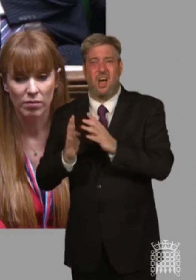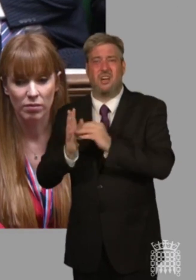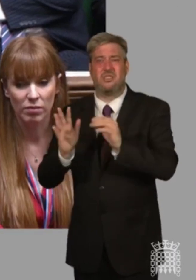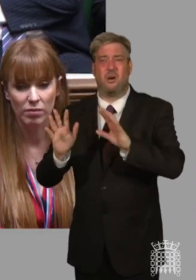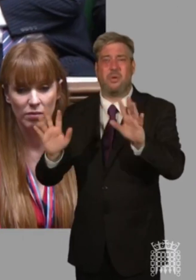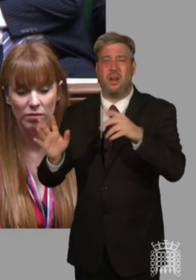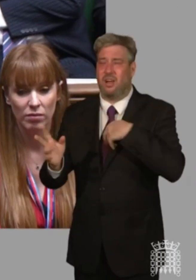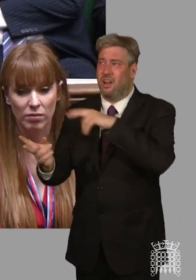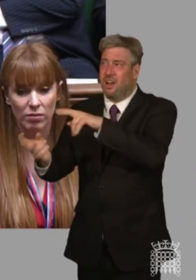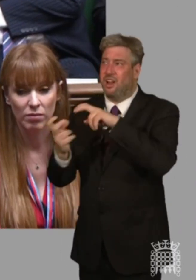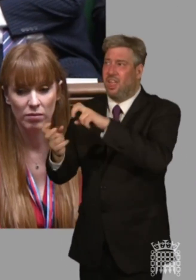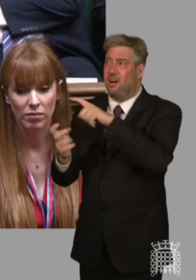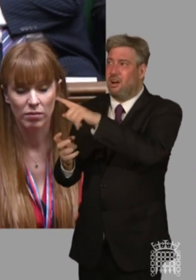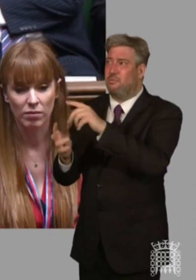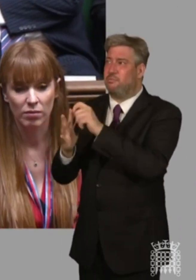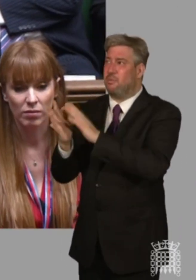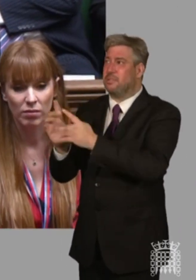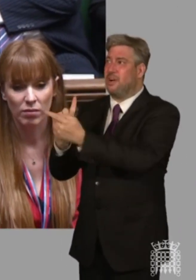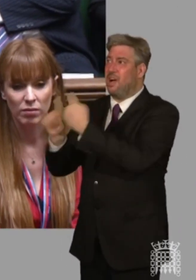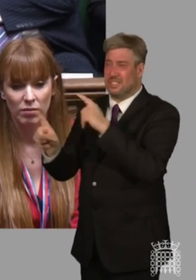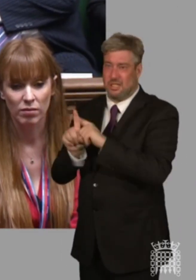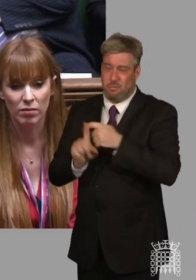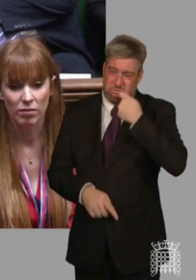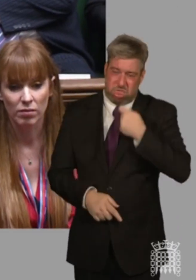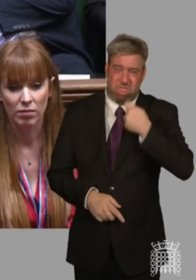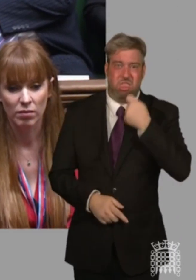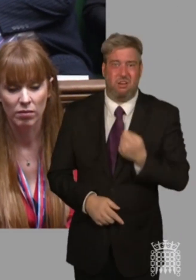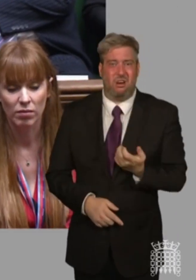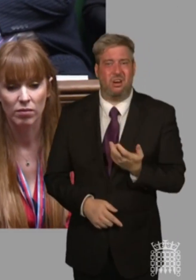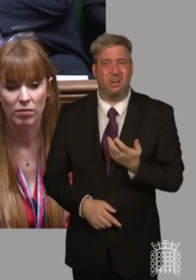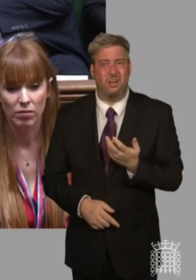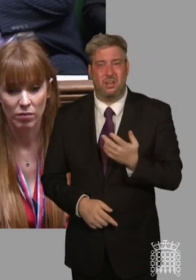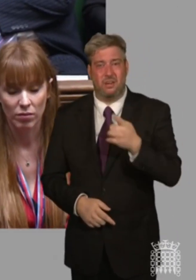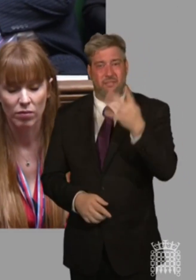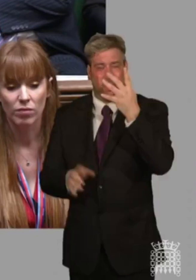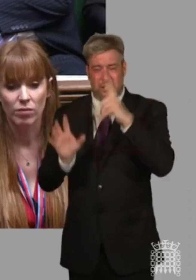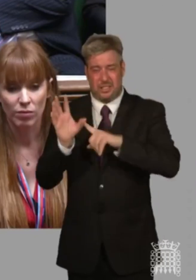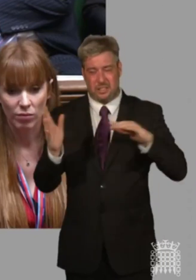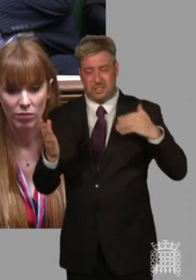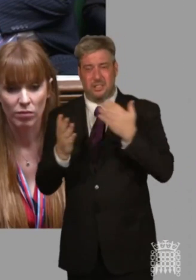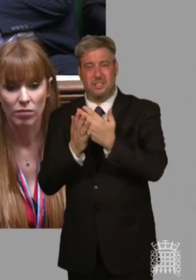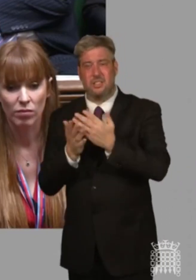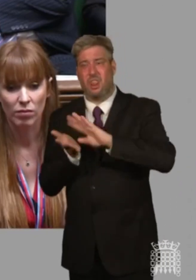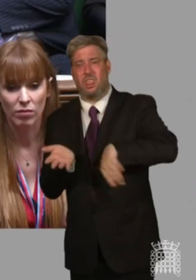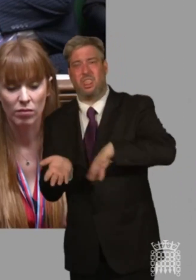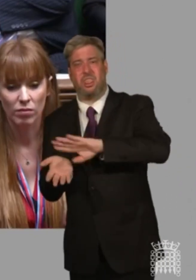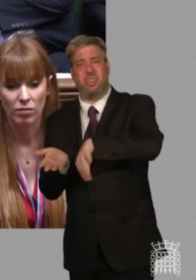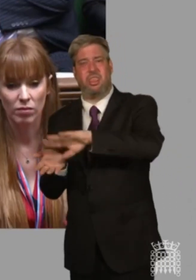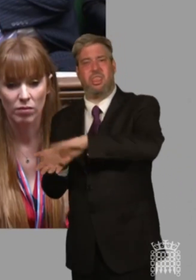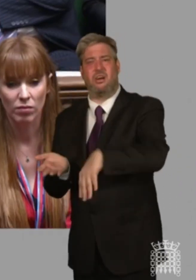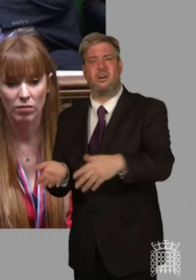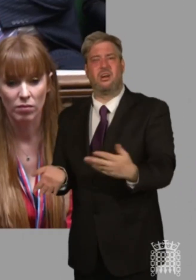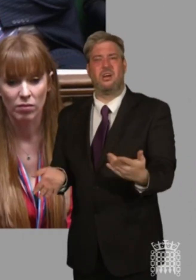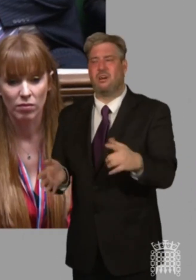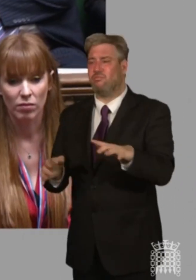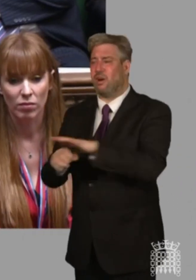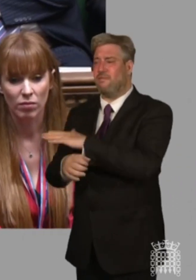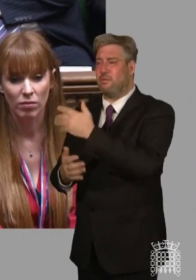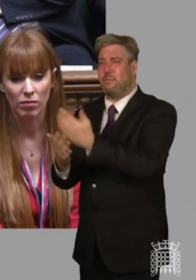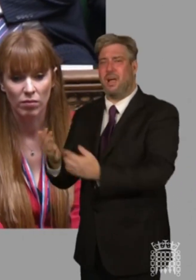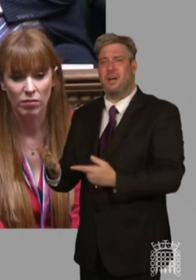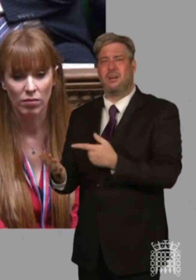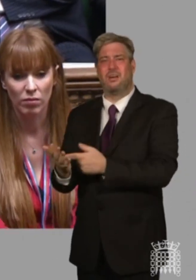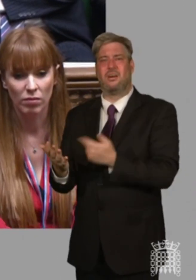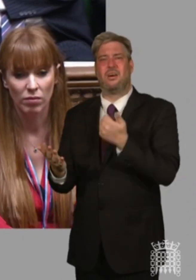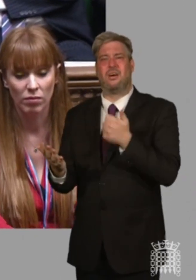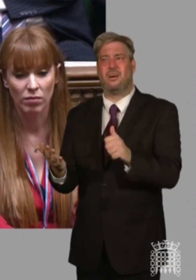he wanted to move forward, he should follow Labour, scrap the non-dom tax status, use the money to fund 2 million more hospital